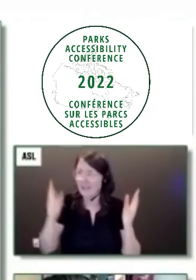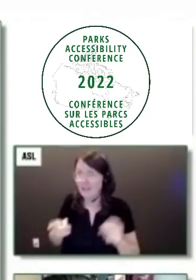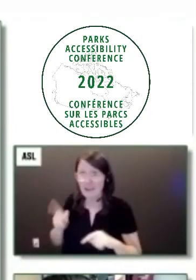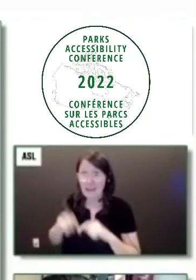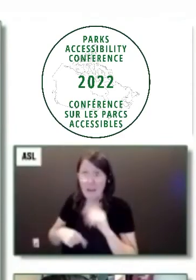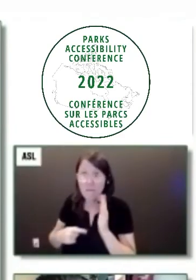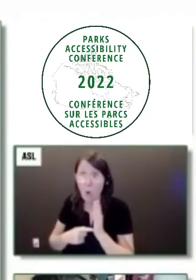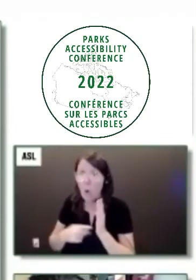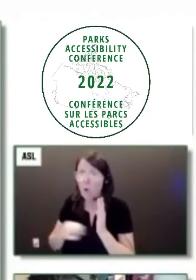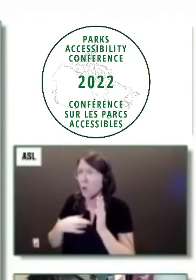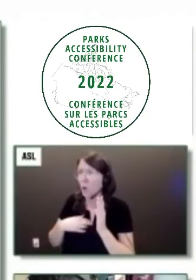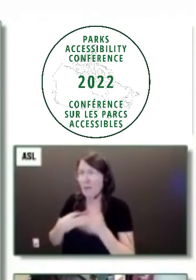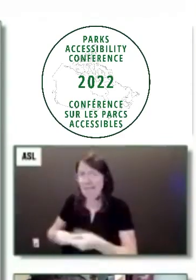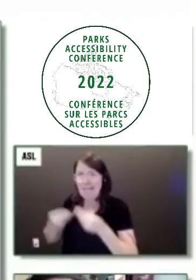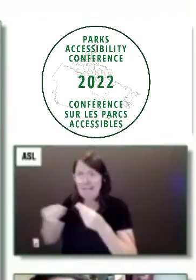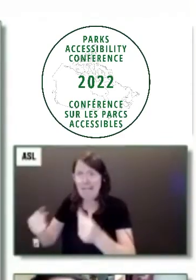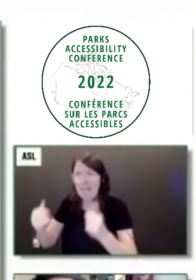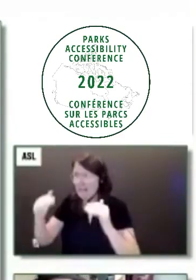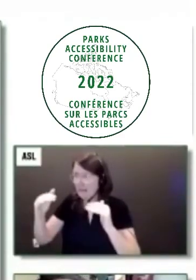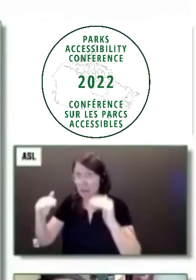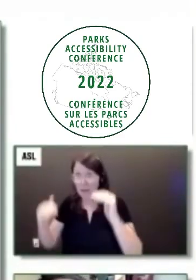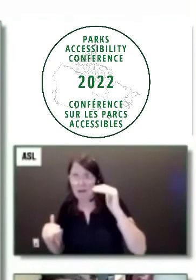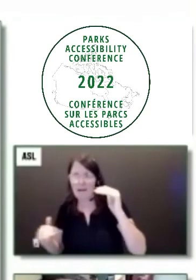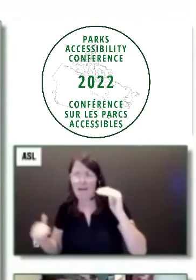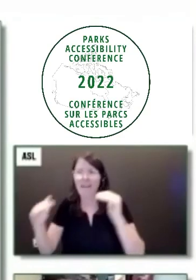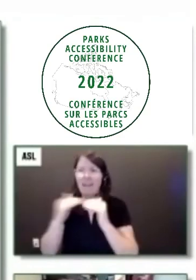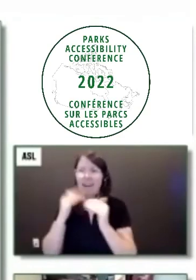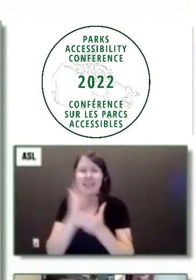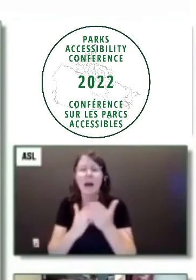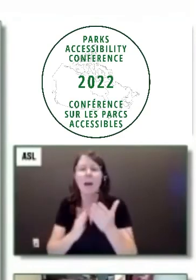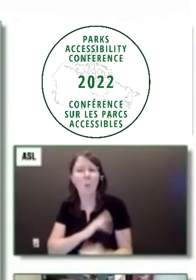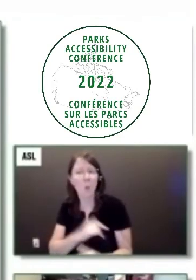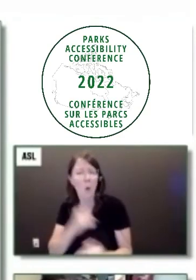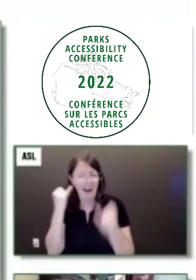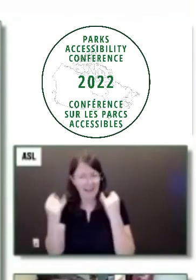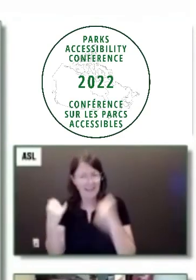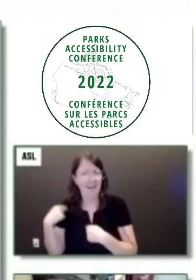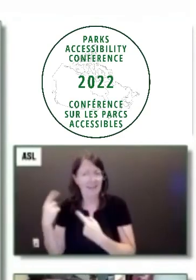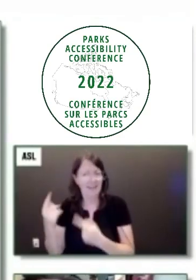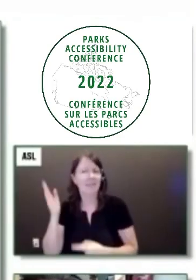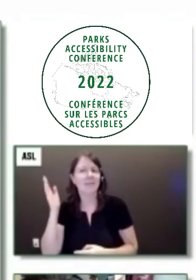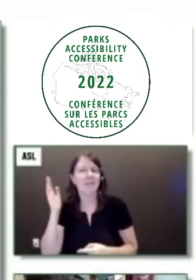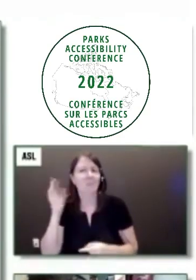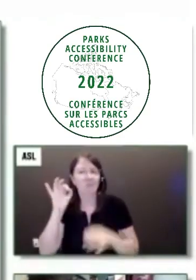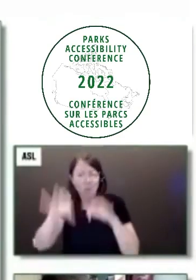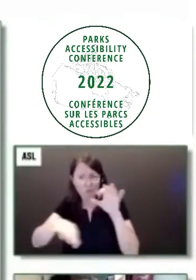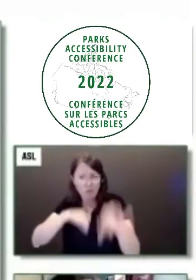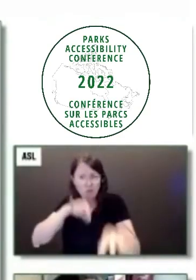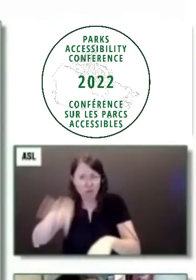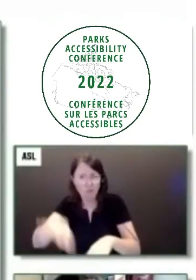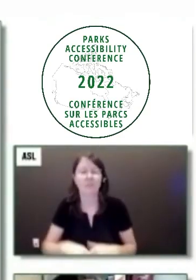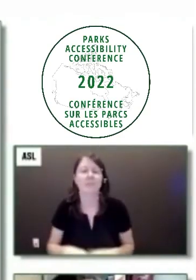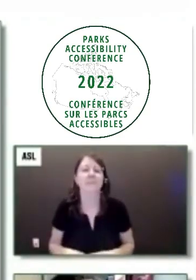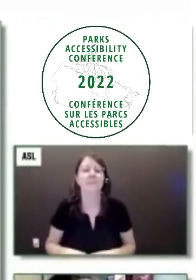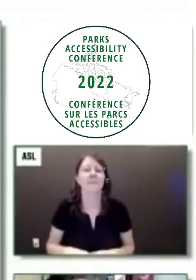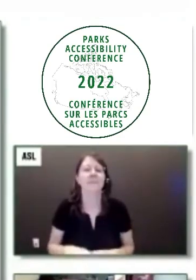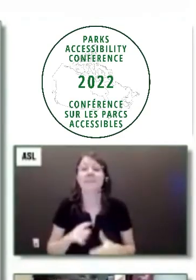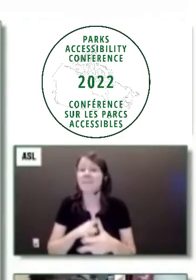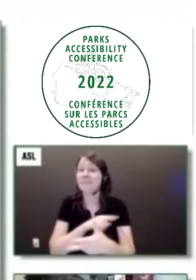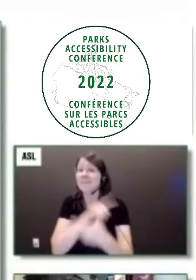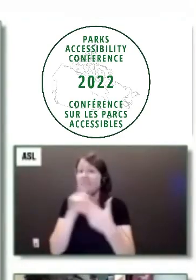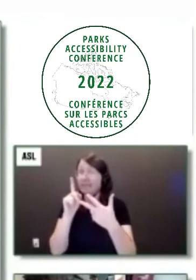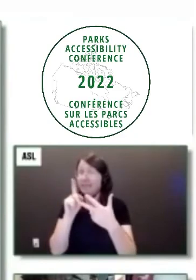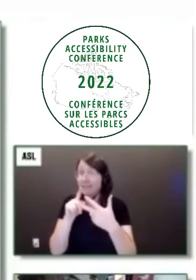slide. The second path that the literature identifies or refers to what we have termed as